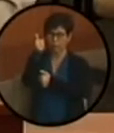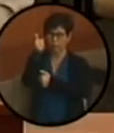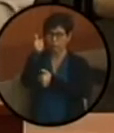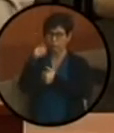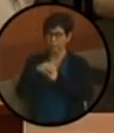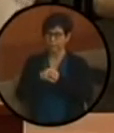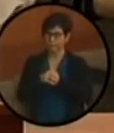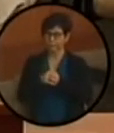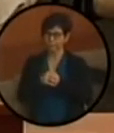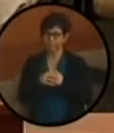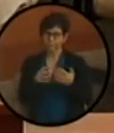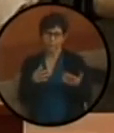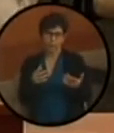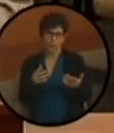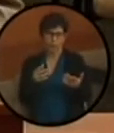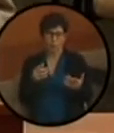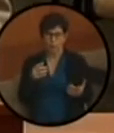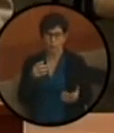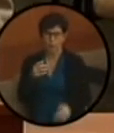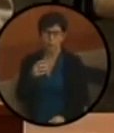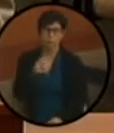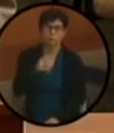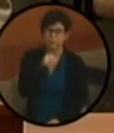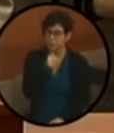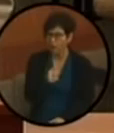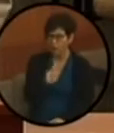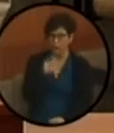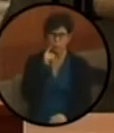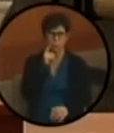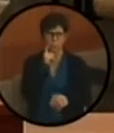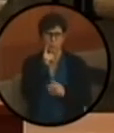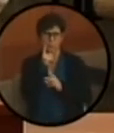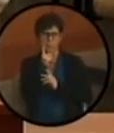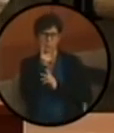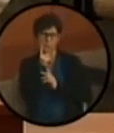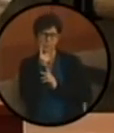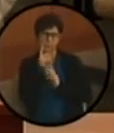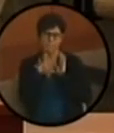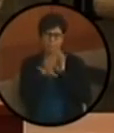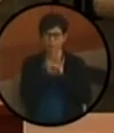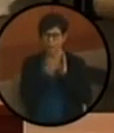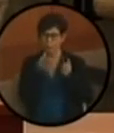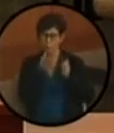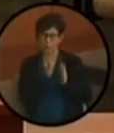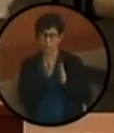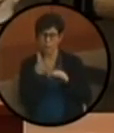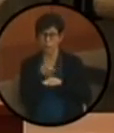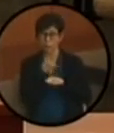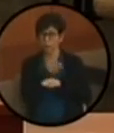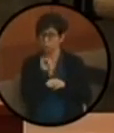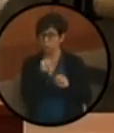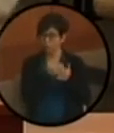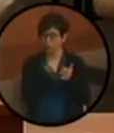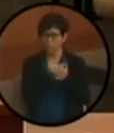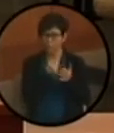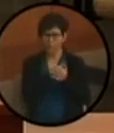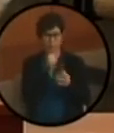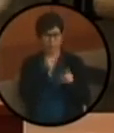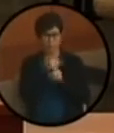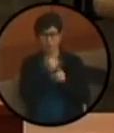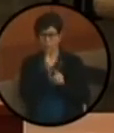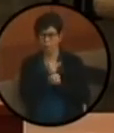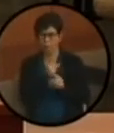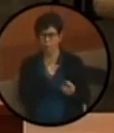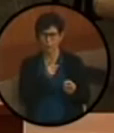for ways to use these funds in the appropriate way, that it just changes the culture